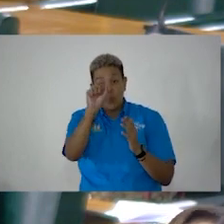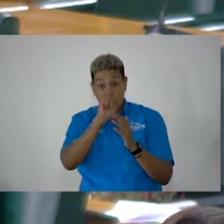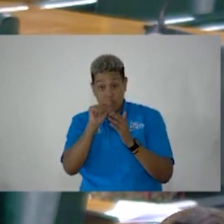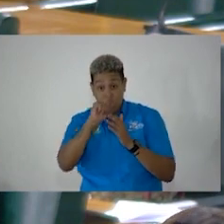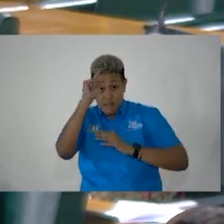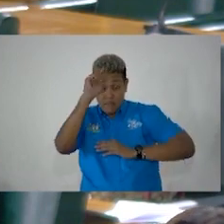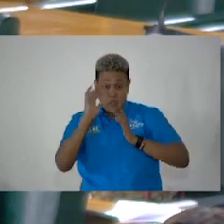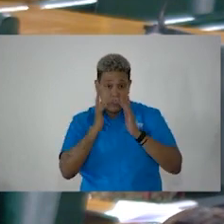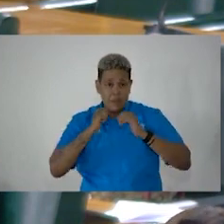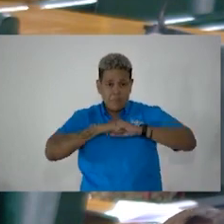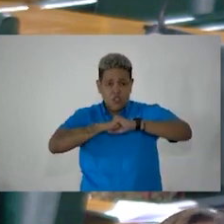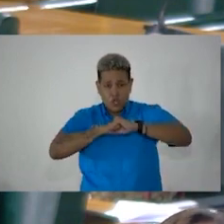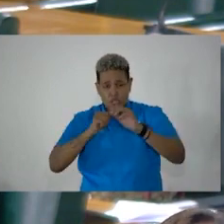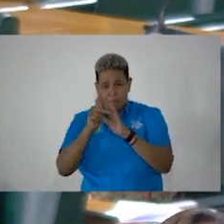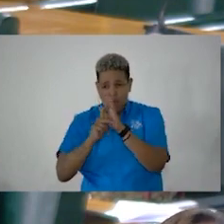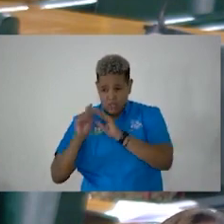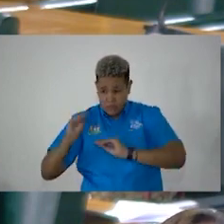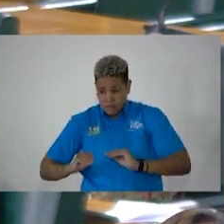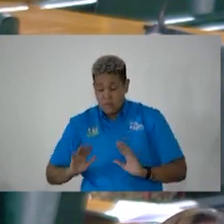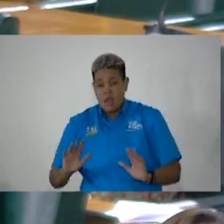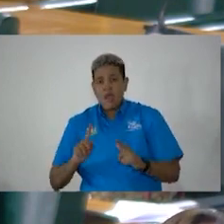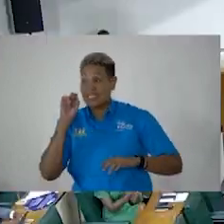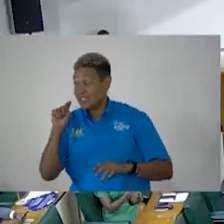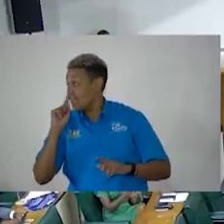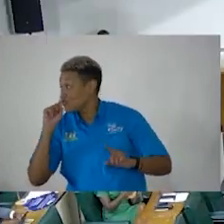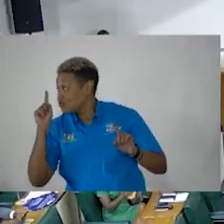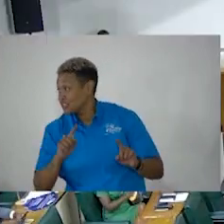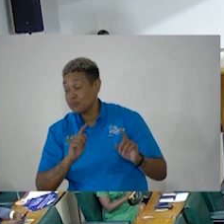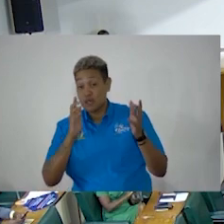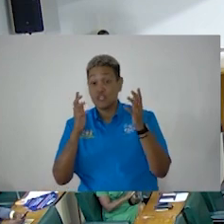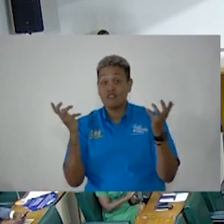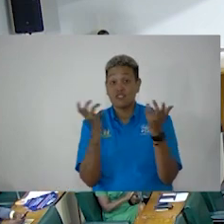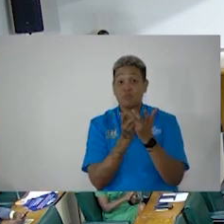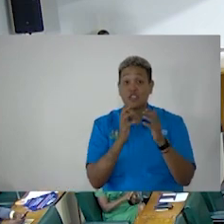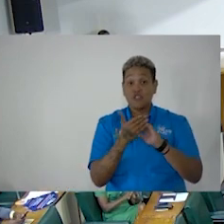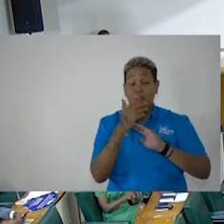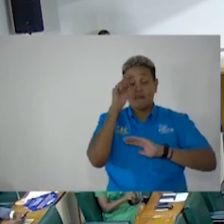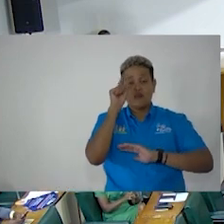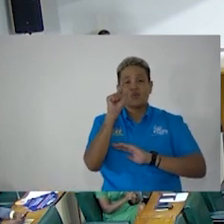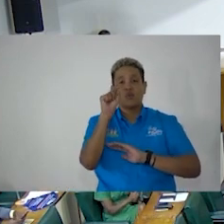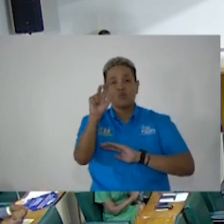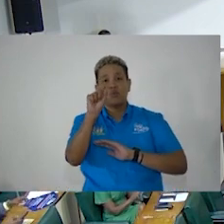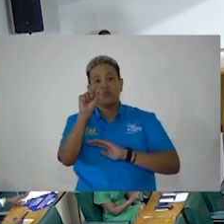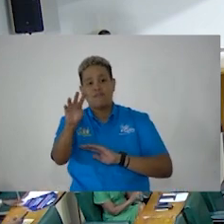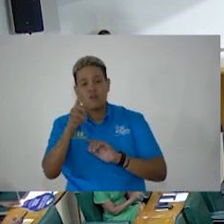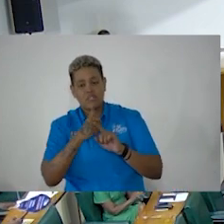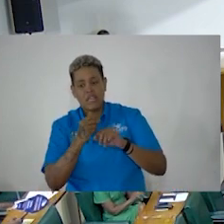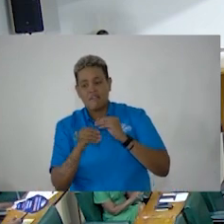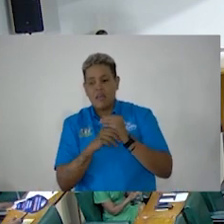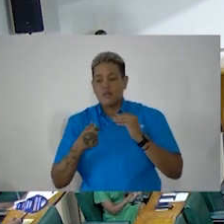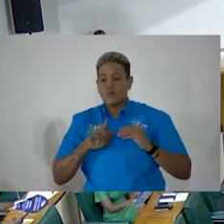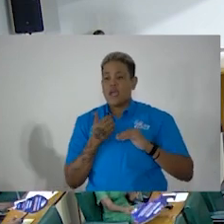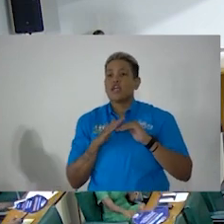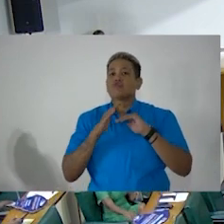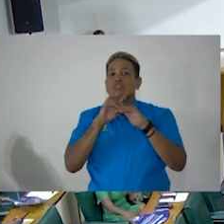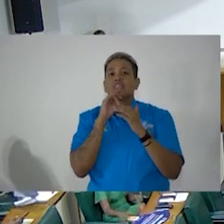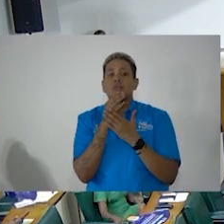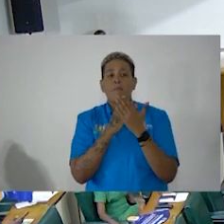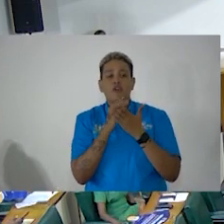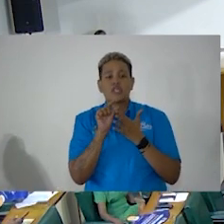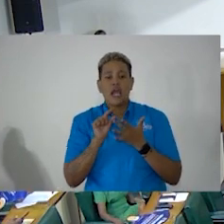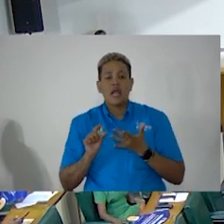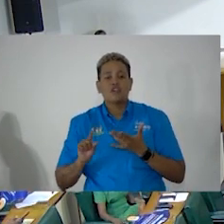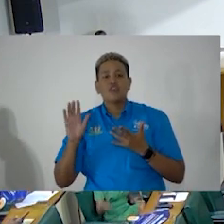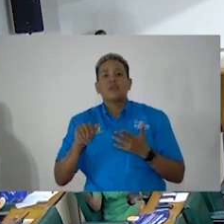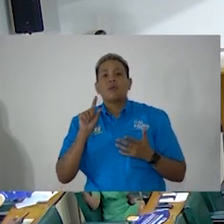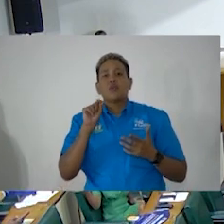for cybersecurity policy and legislation. Mr. Vaz reveals that the budgetary allocation for the Jamaica Cyber Incident Response